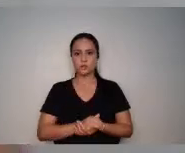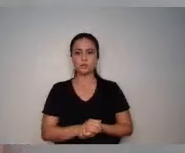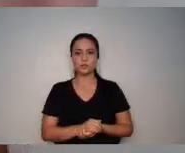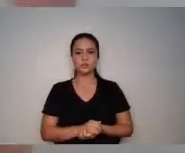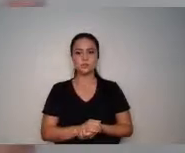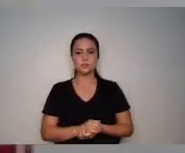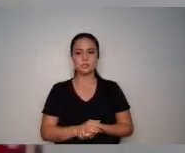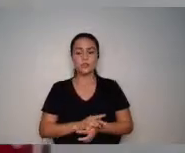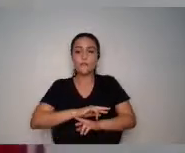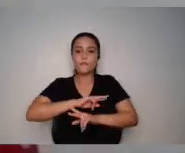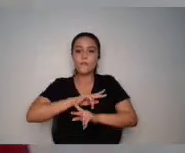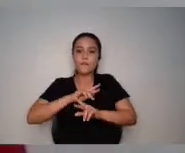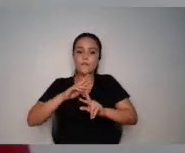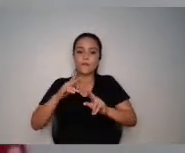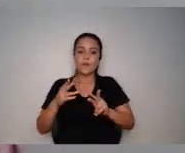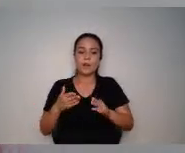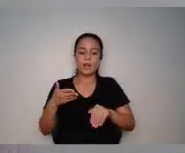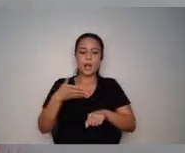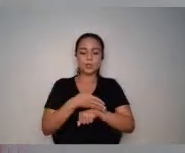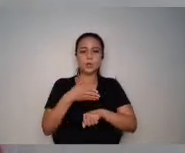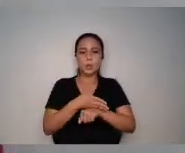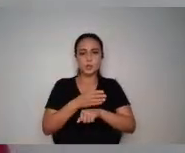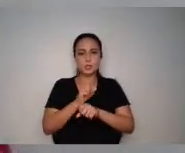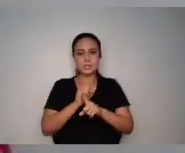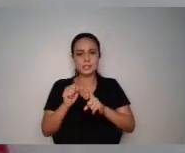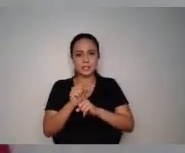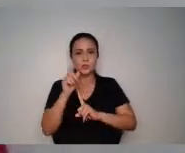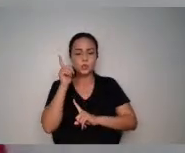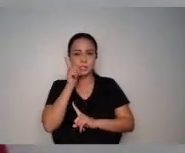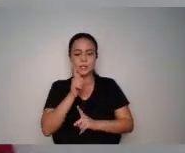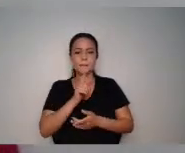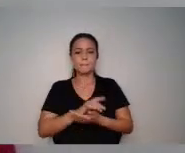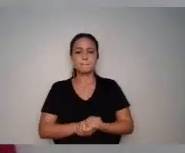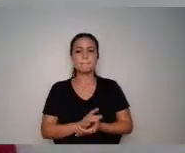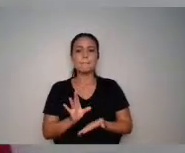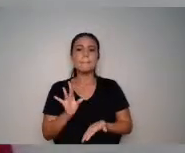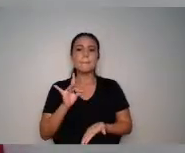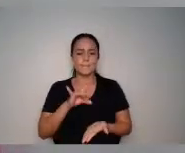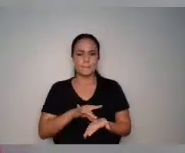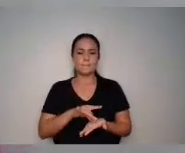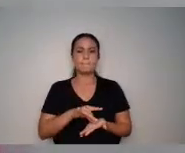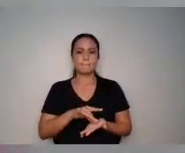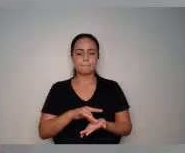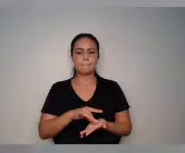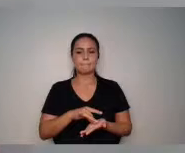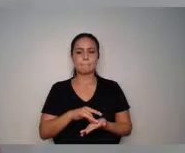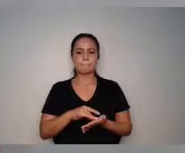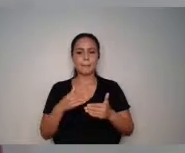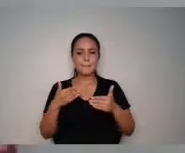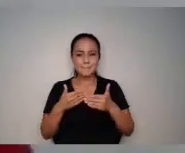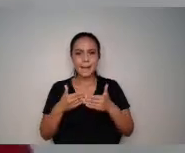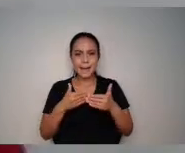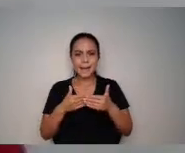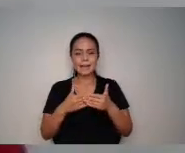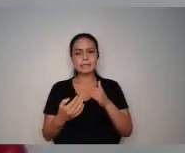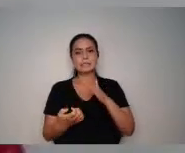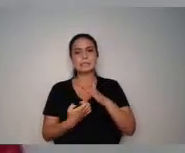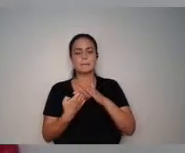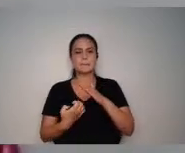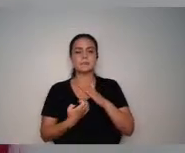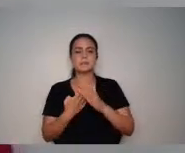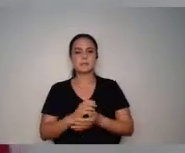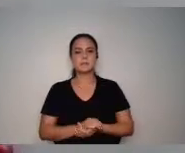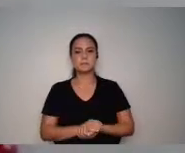company. So there are all of the stakeholders have to work in